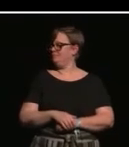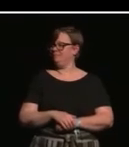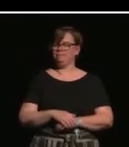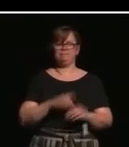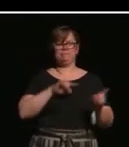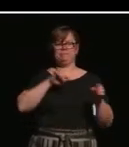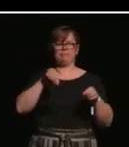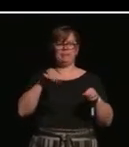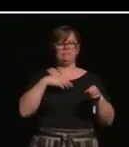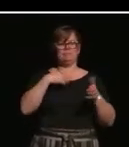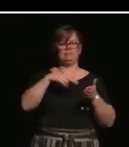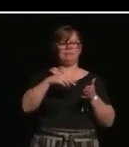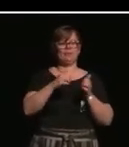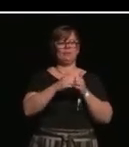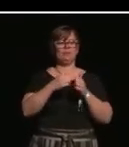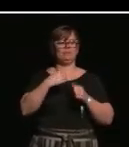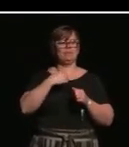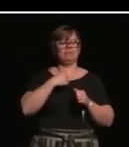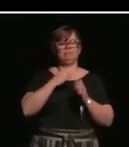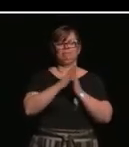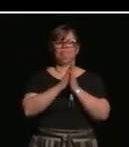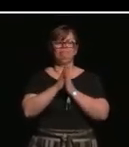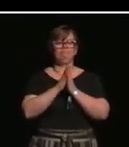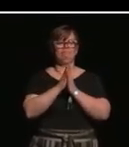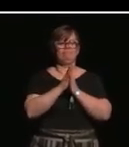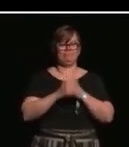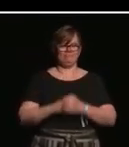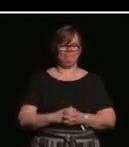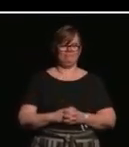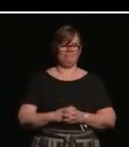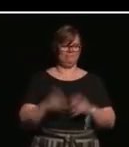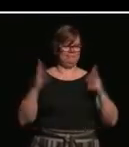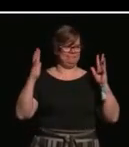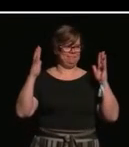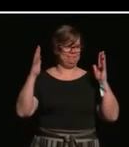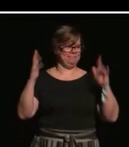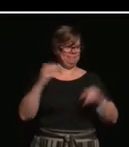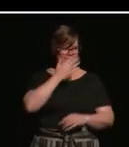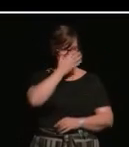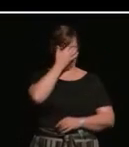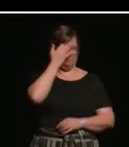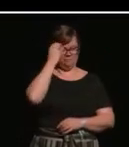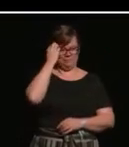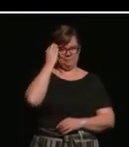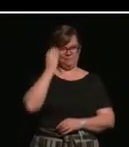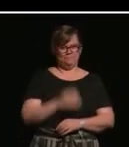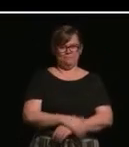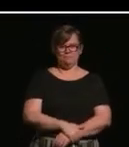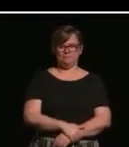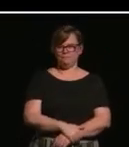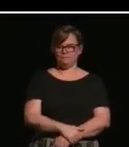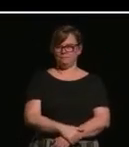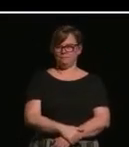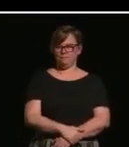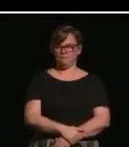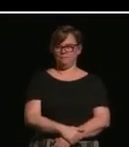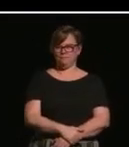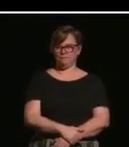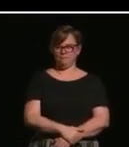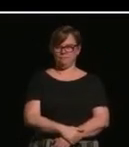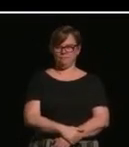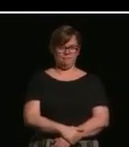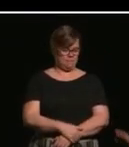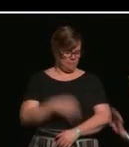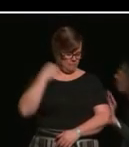me," and murmur vague obscenities at ugly girls like me